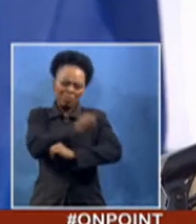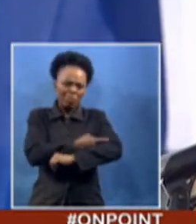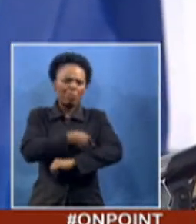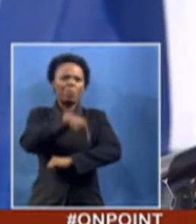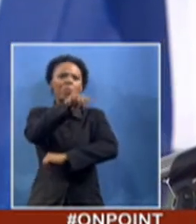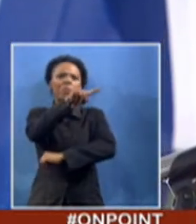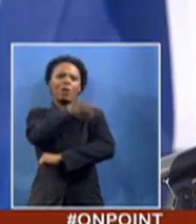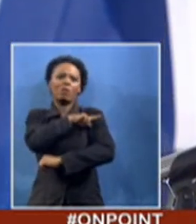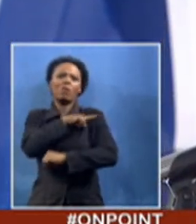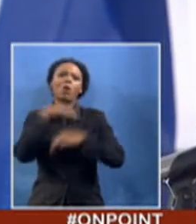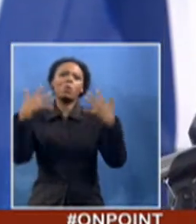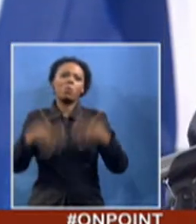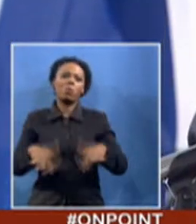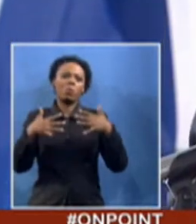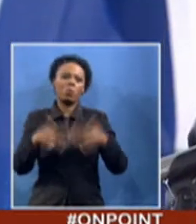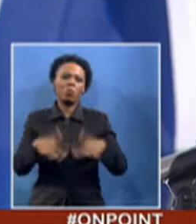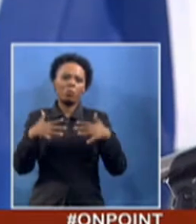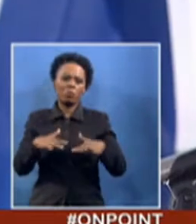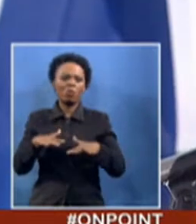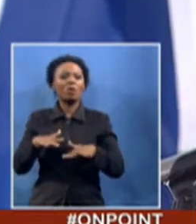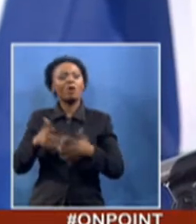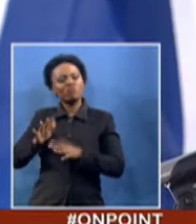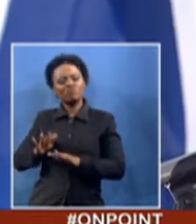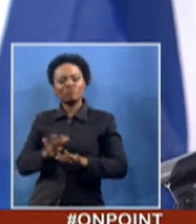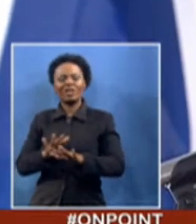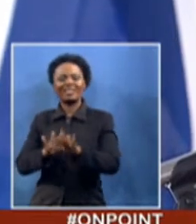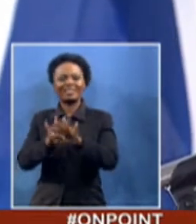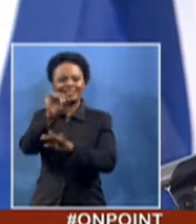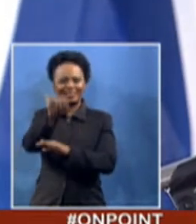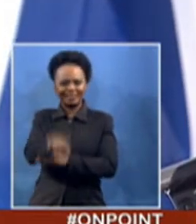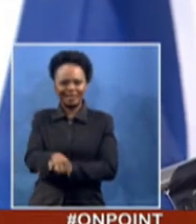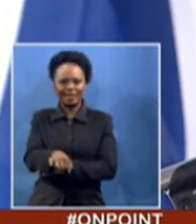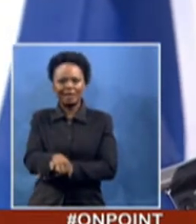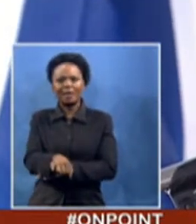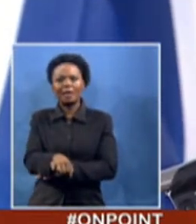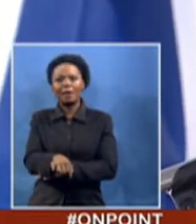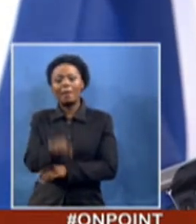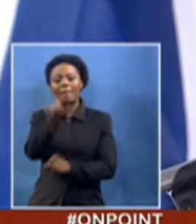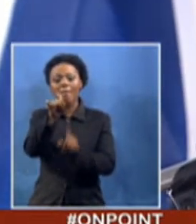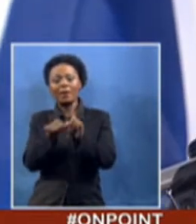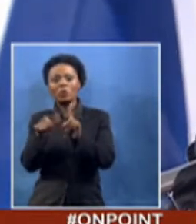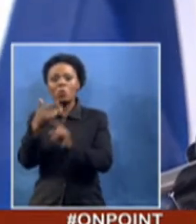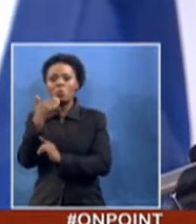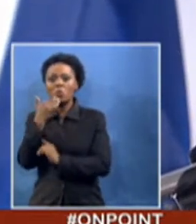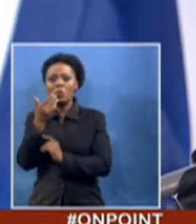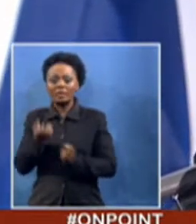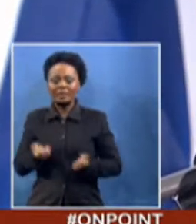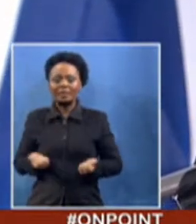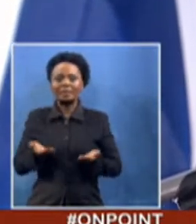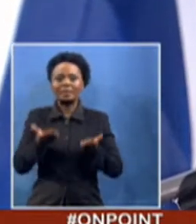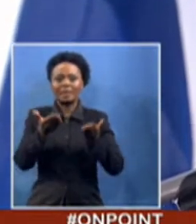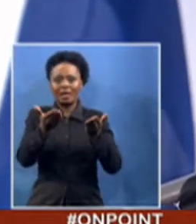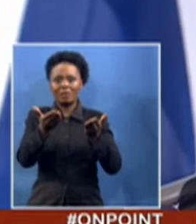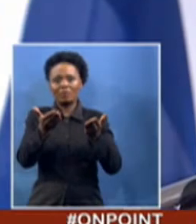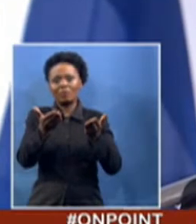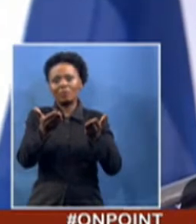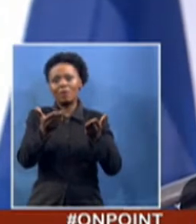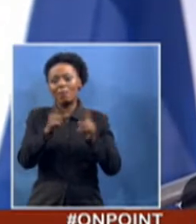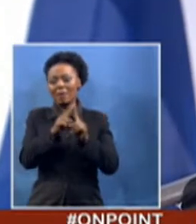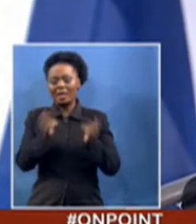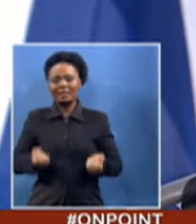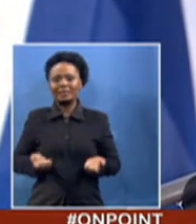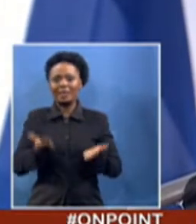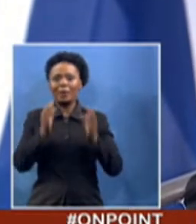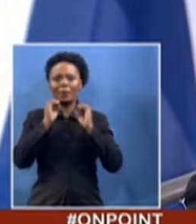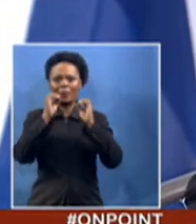of protest. If those who claim to serve you are not doing so, vote